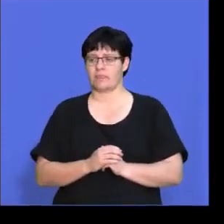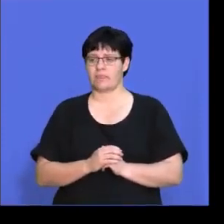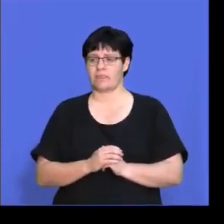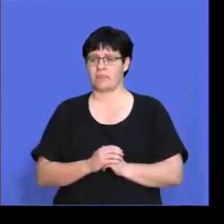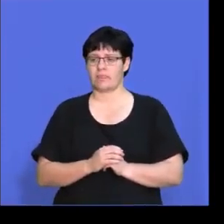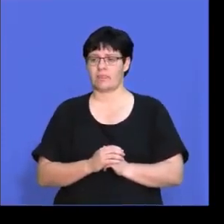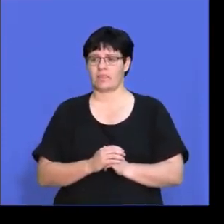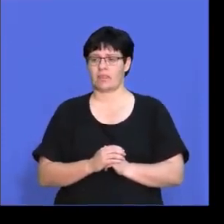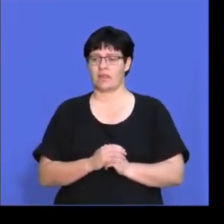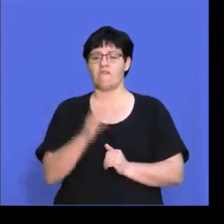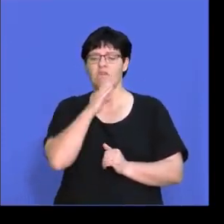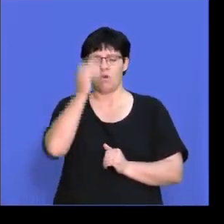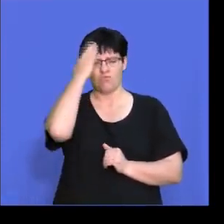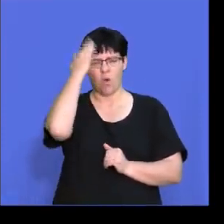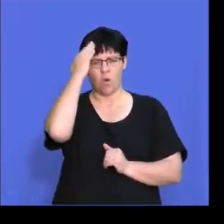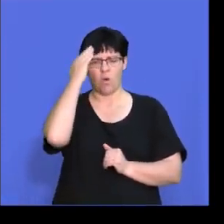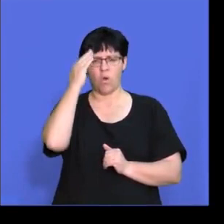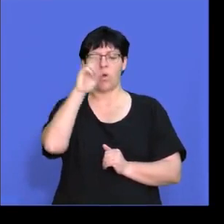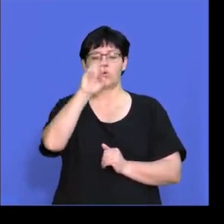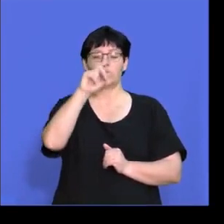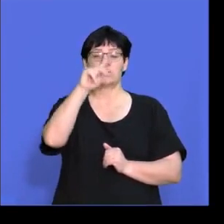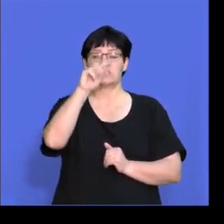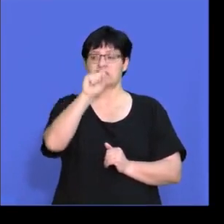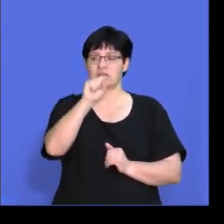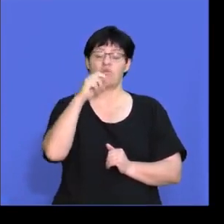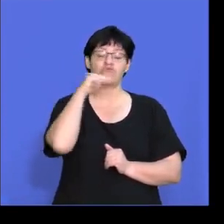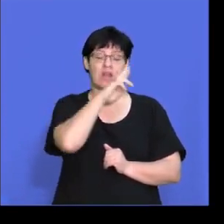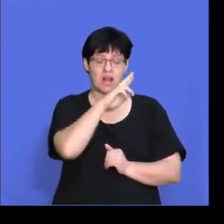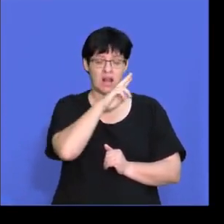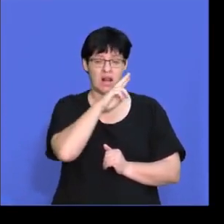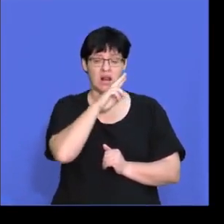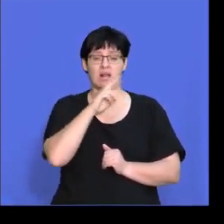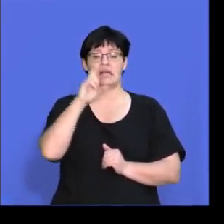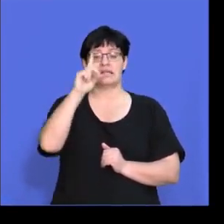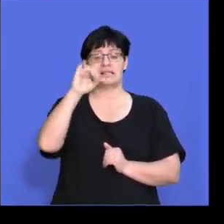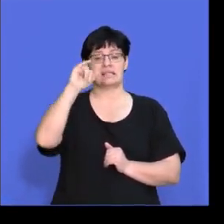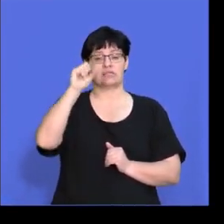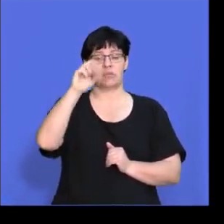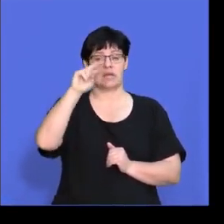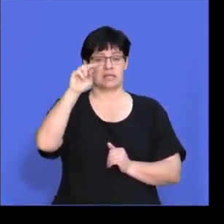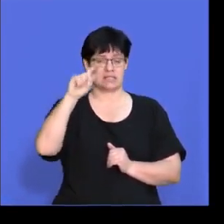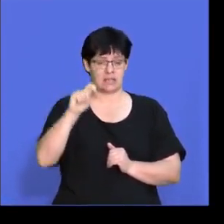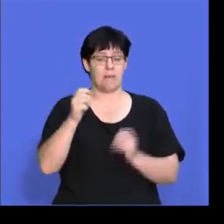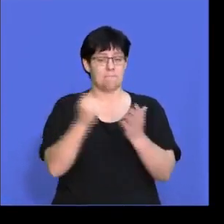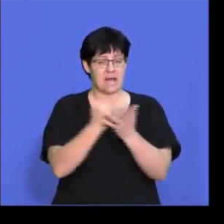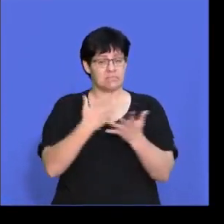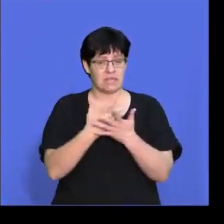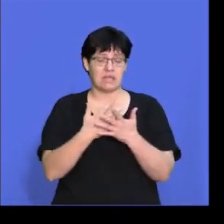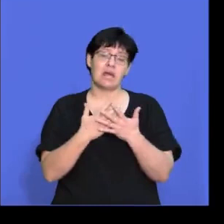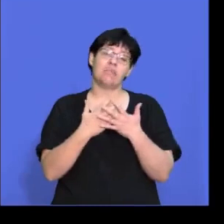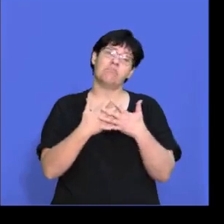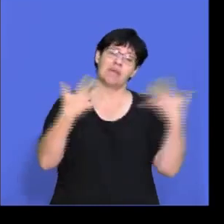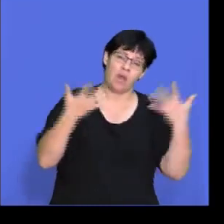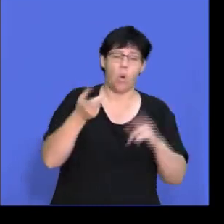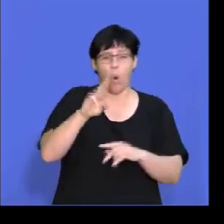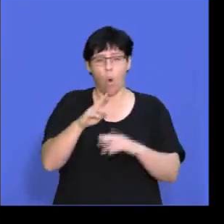Okay, so we know that for the roots to be real, the discriminant needs to be greater than or equal